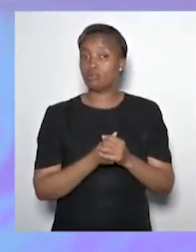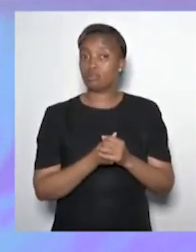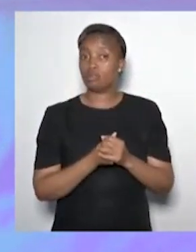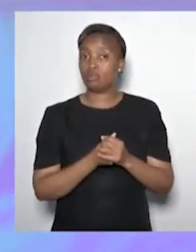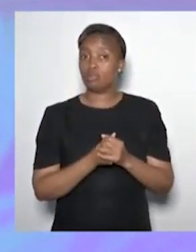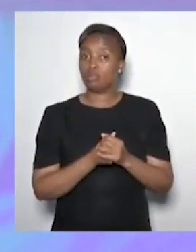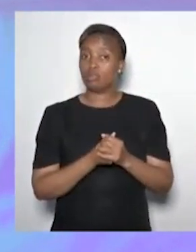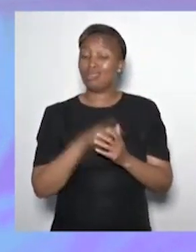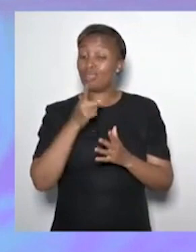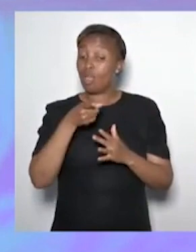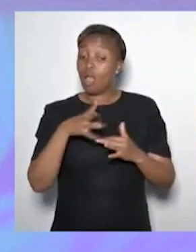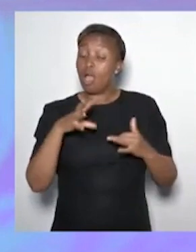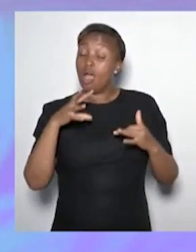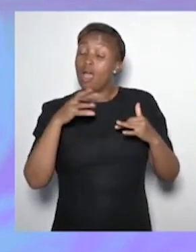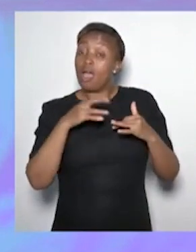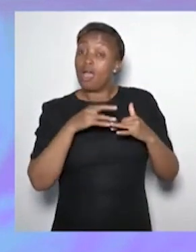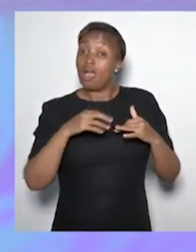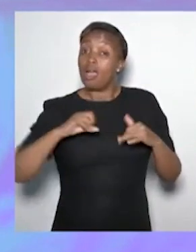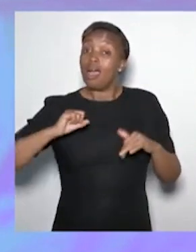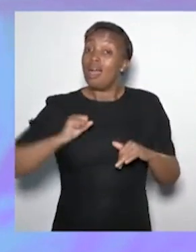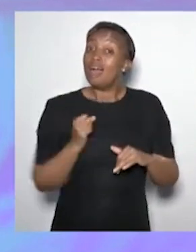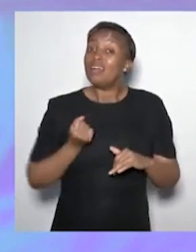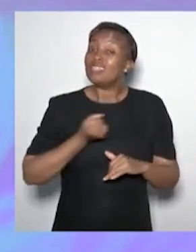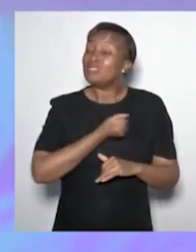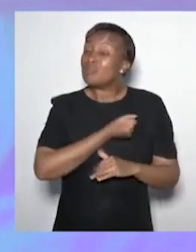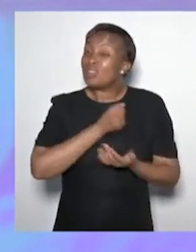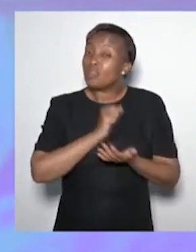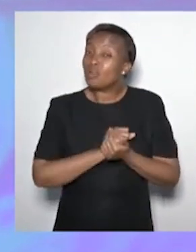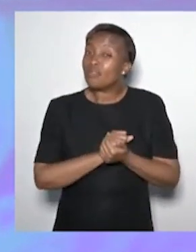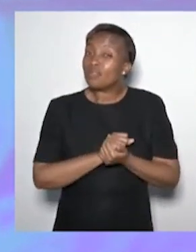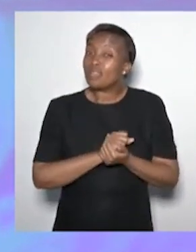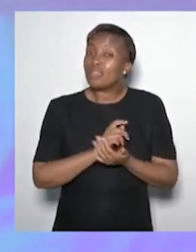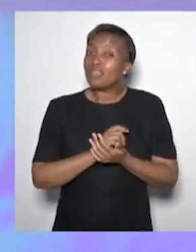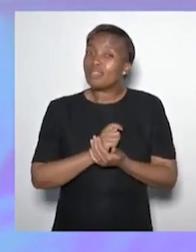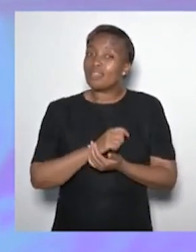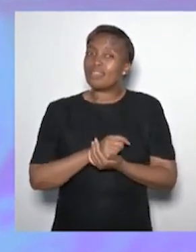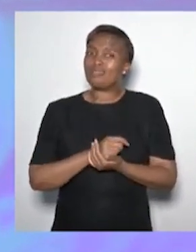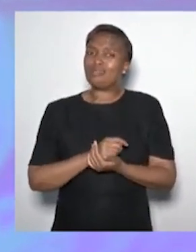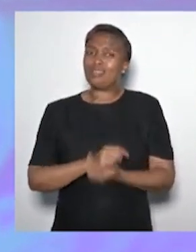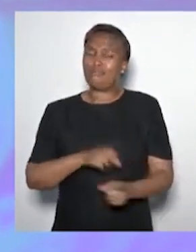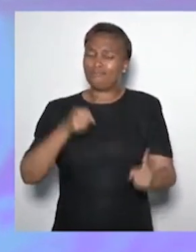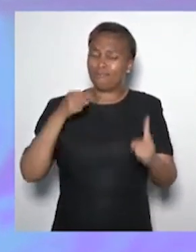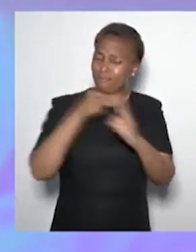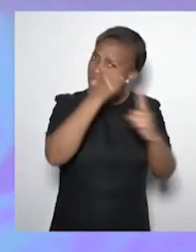Instead of husband and wife kissing each other at night, they bite each other.